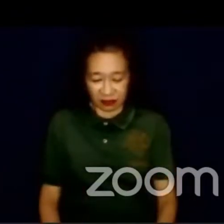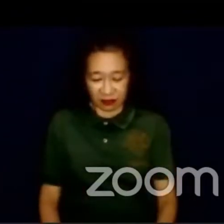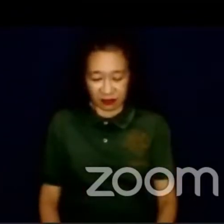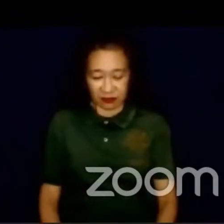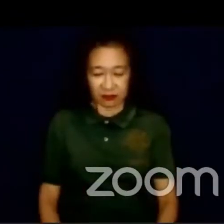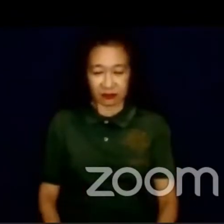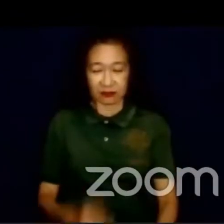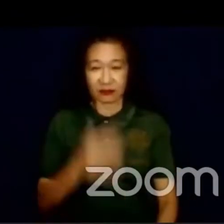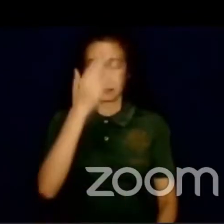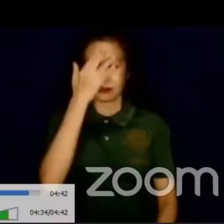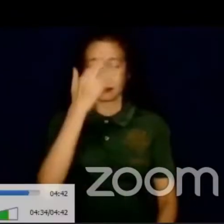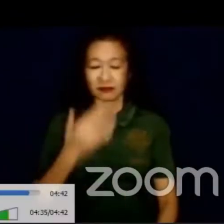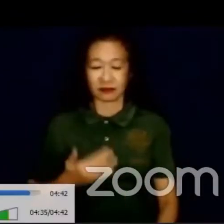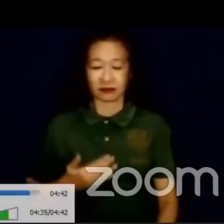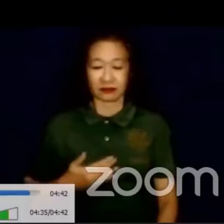art.